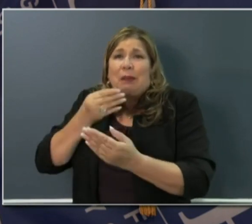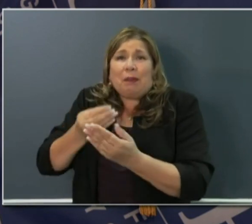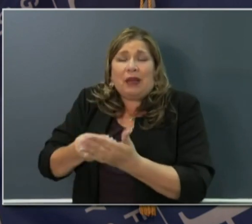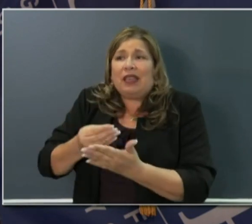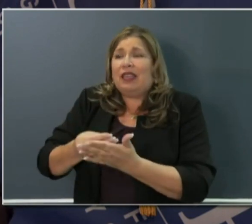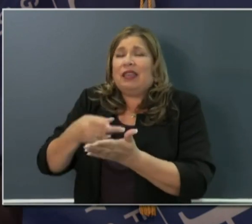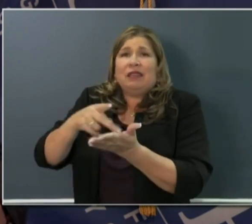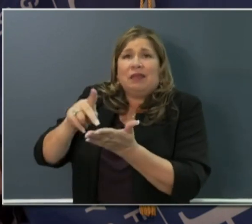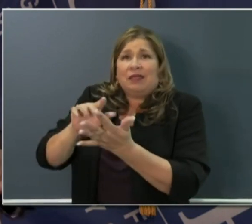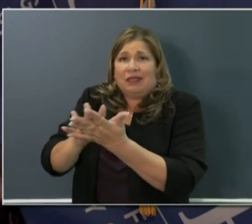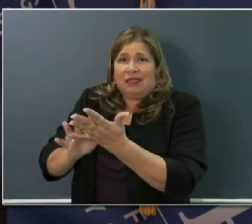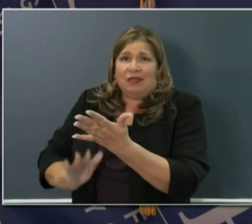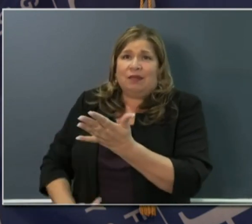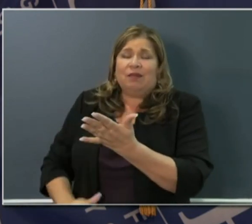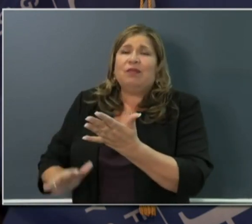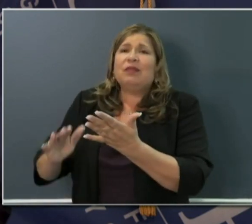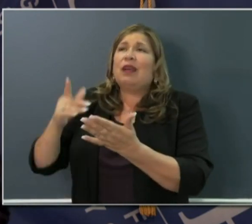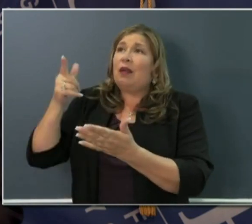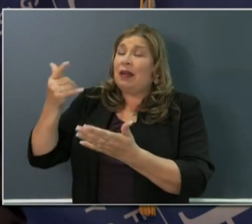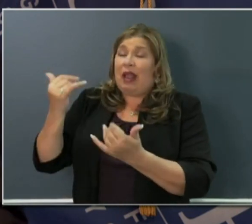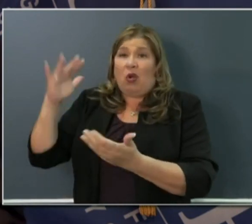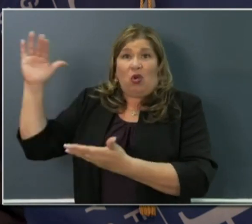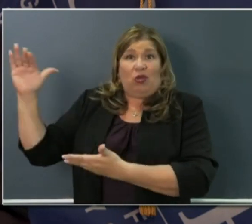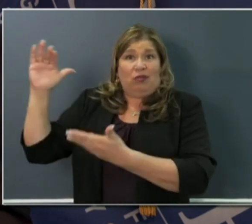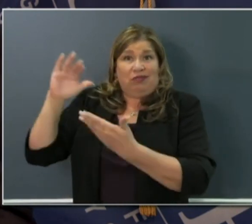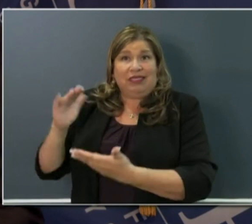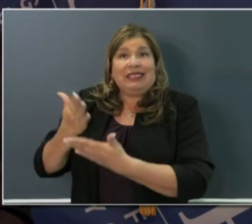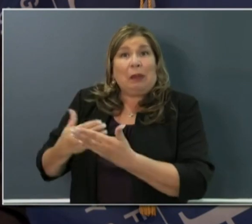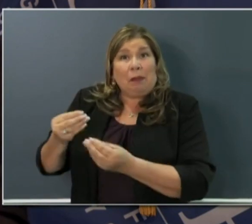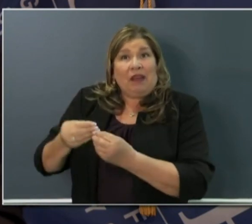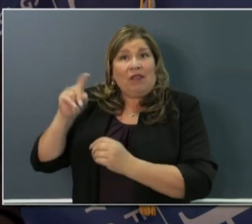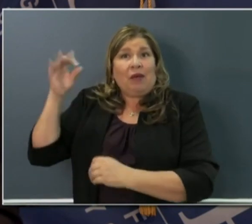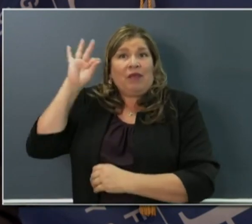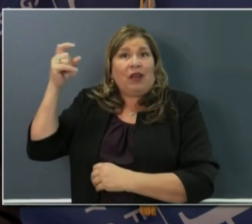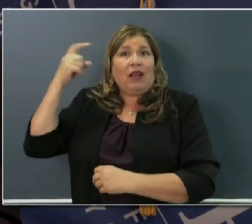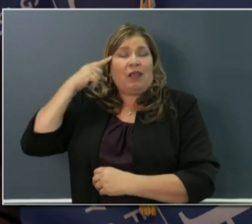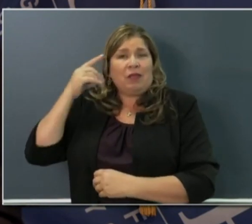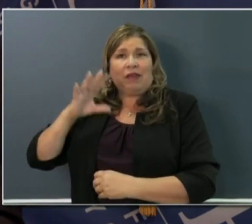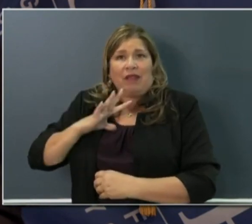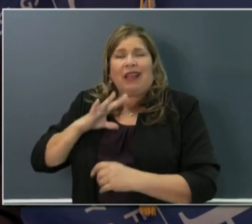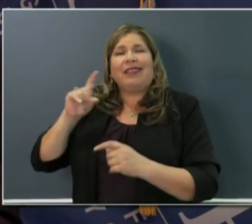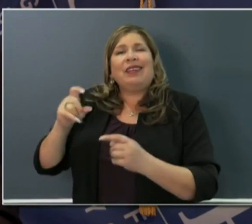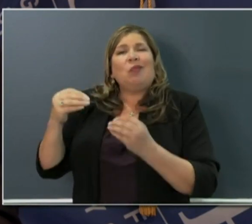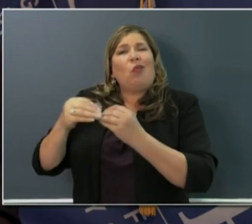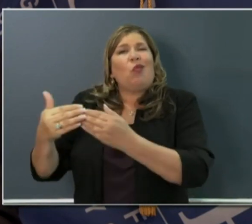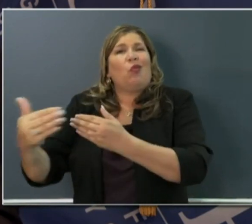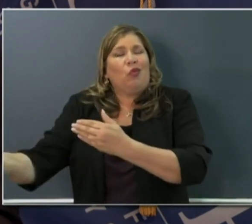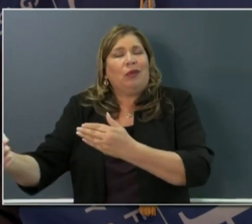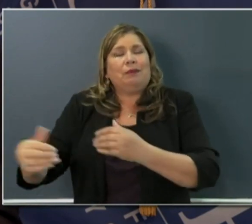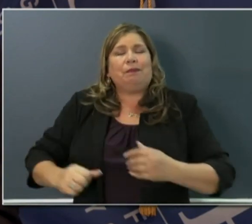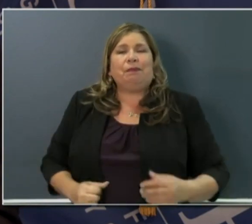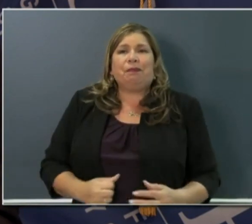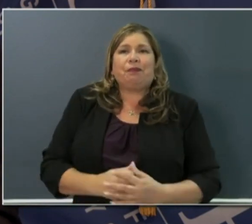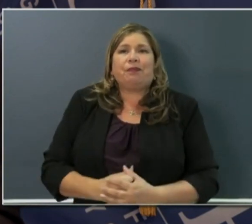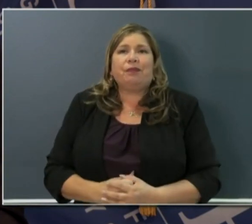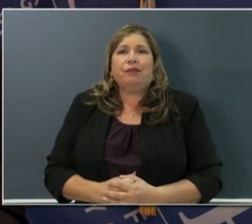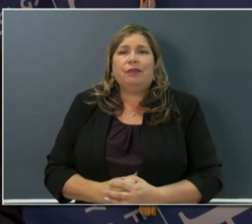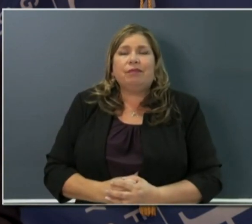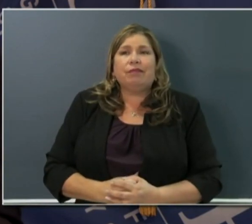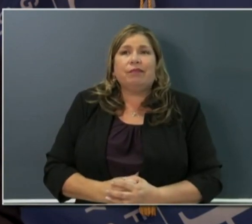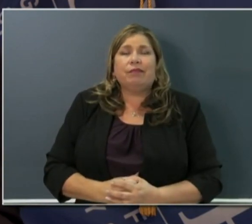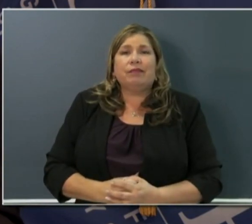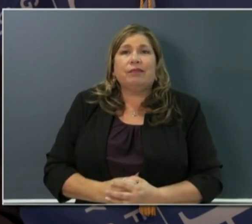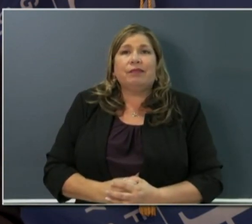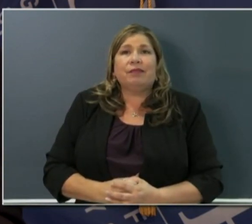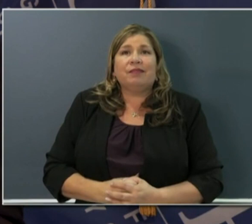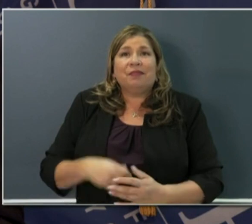my admonition that it still needs to go farther for individuals and people into the future. Final point. I was very pleased